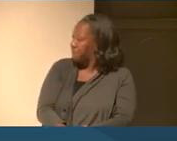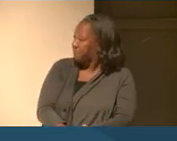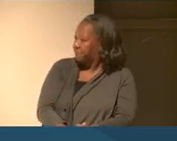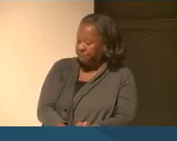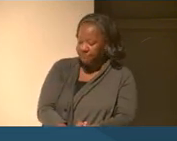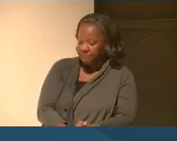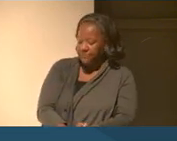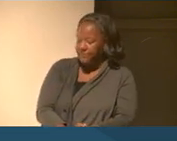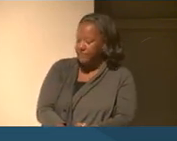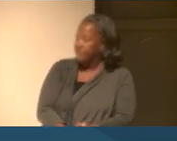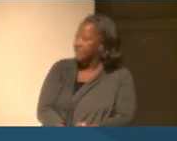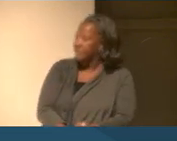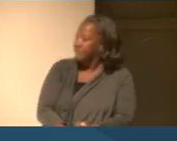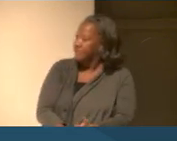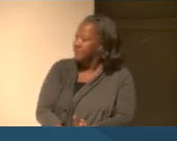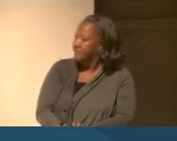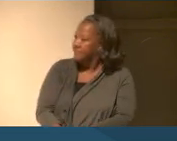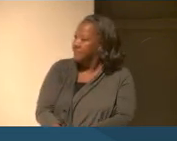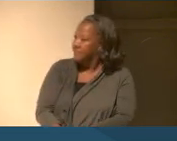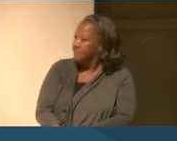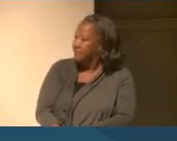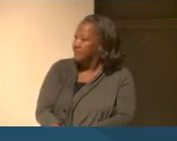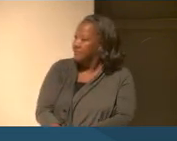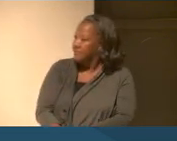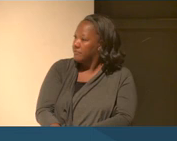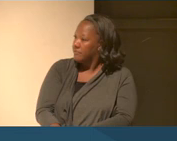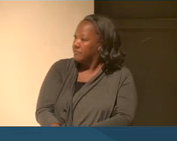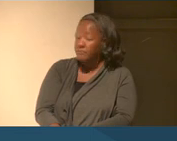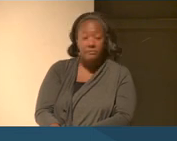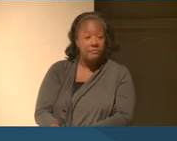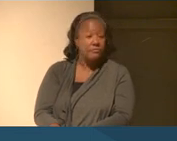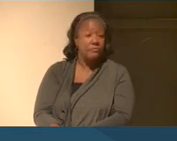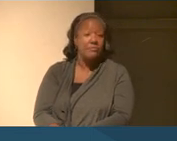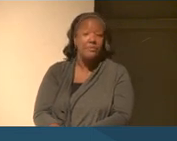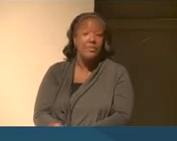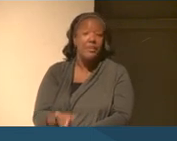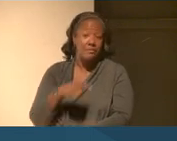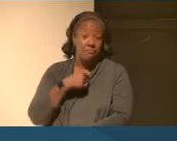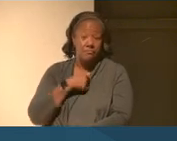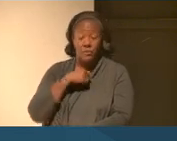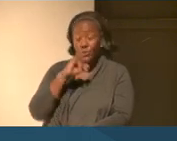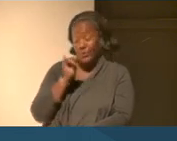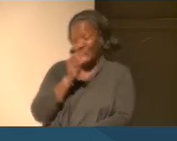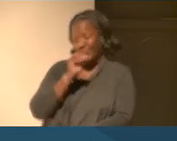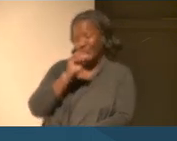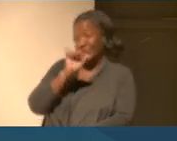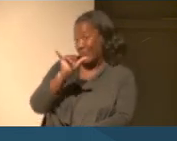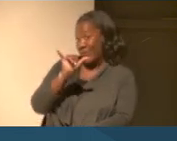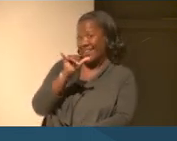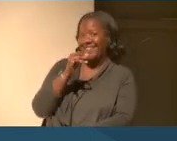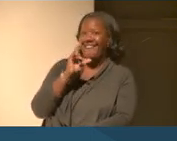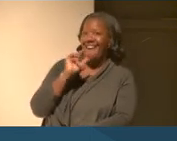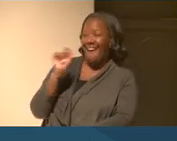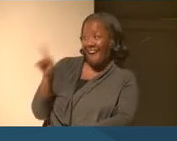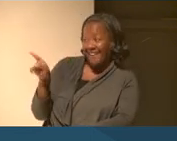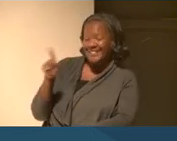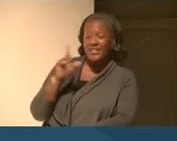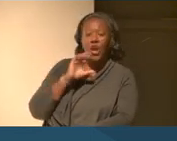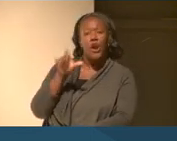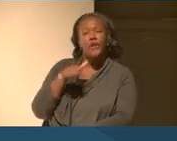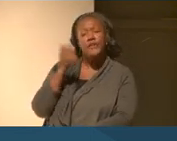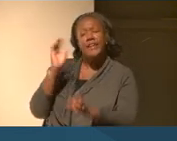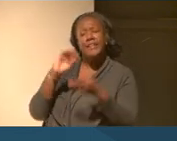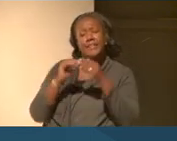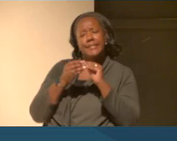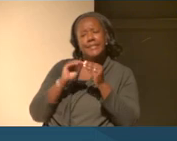Great, I'll go to the next question too. Joy Online asks, are there any data sets that you know of that are